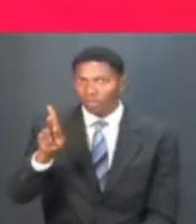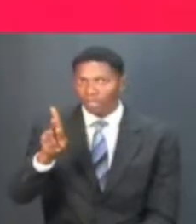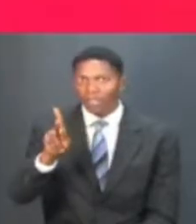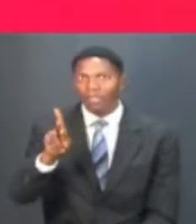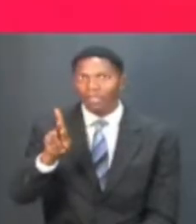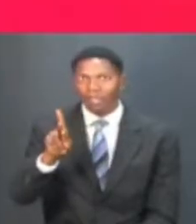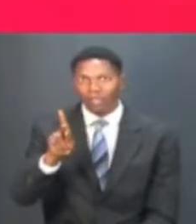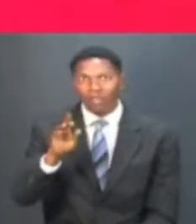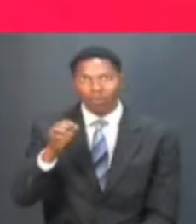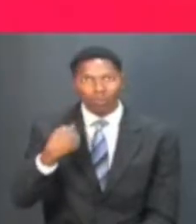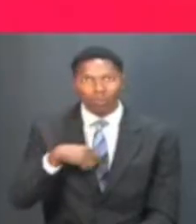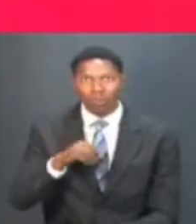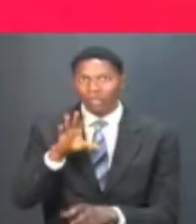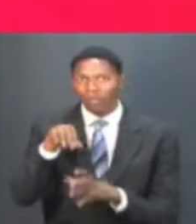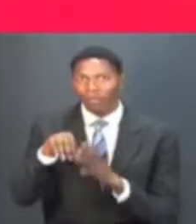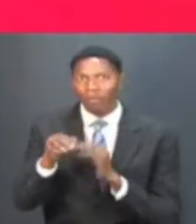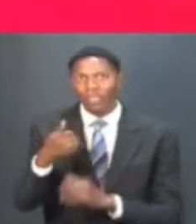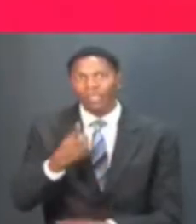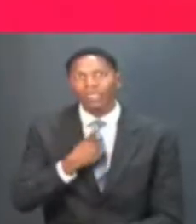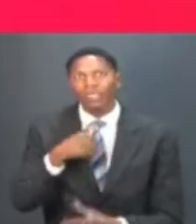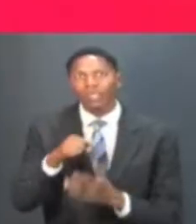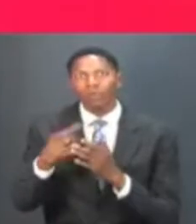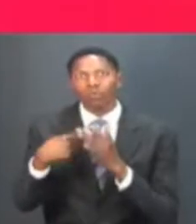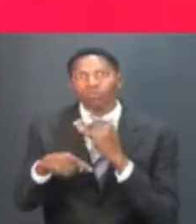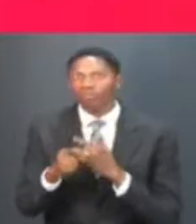the World Governance Summit